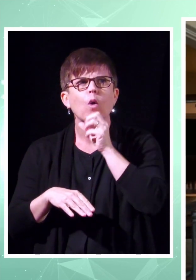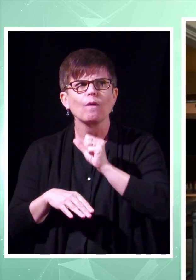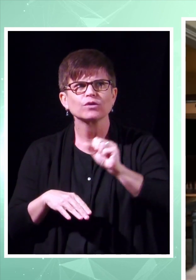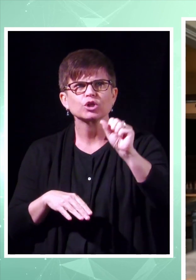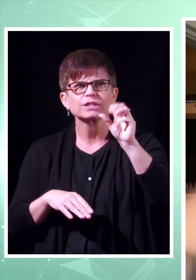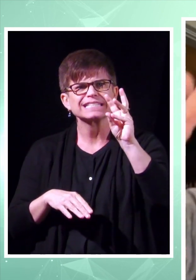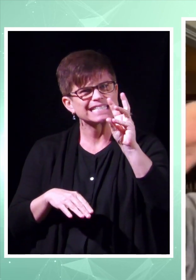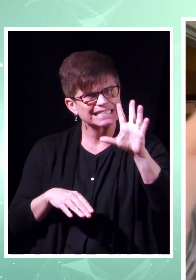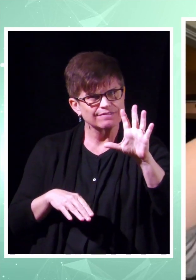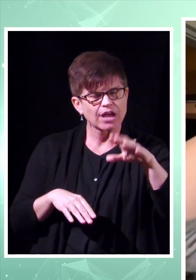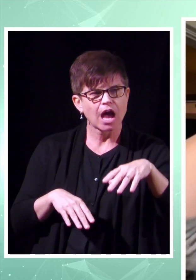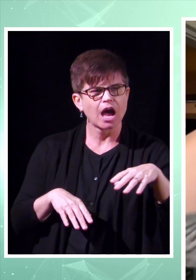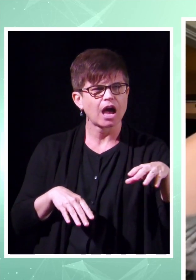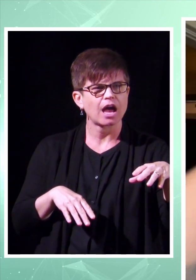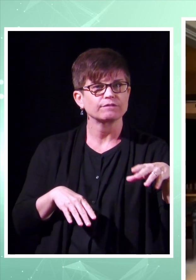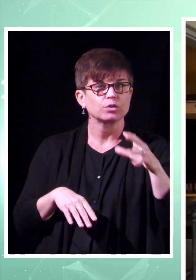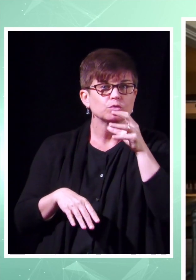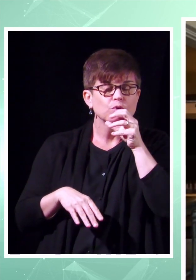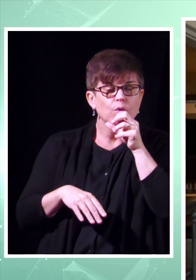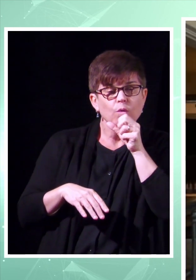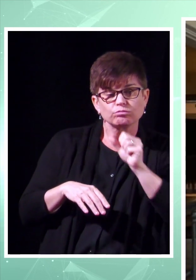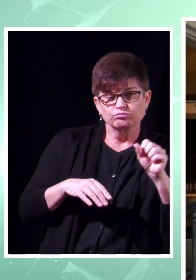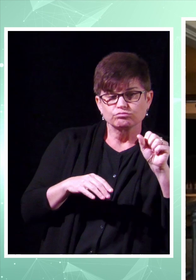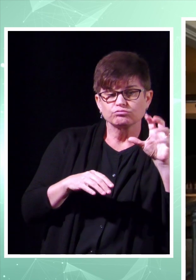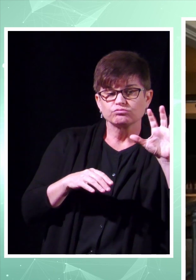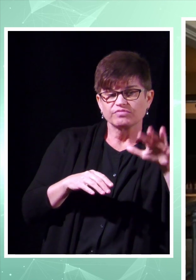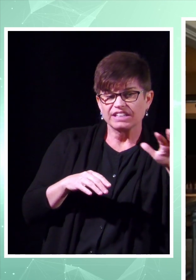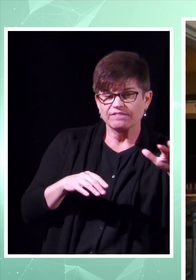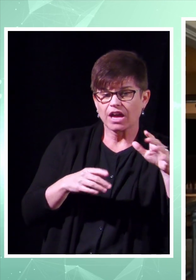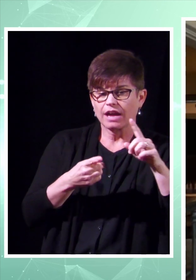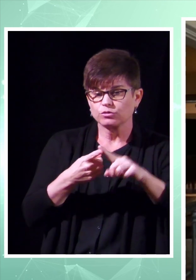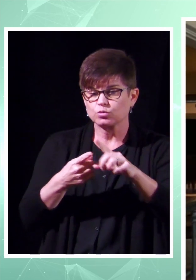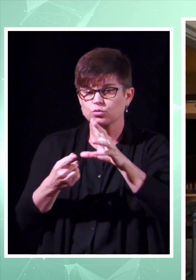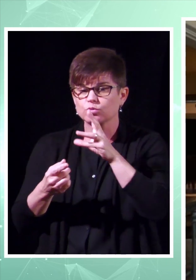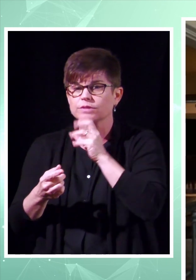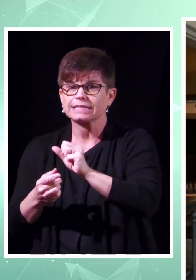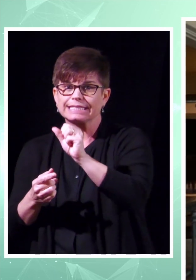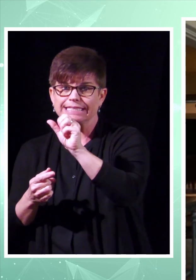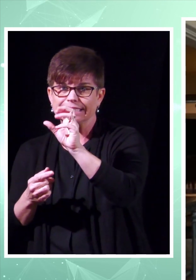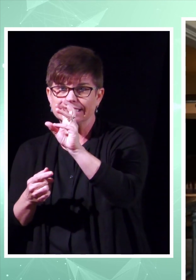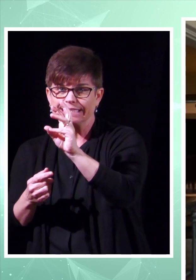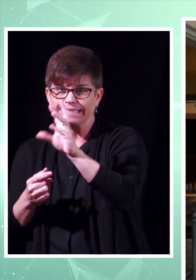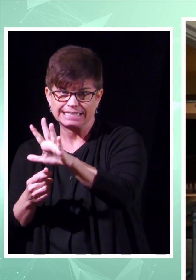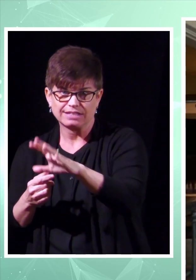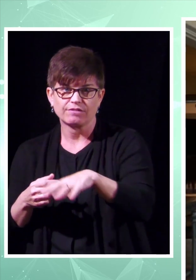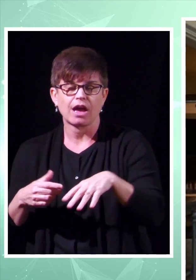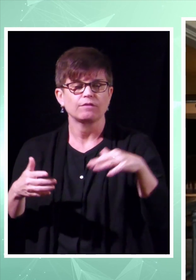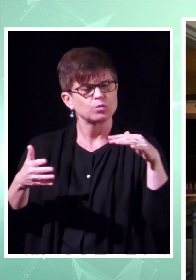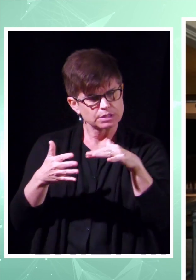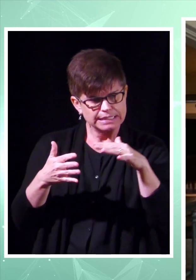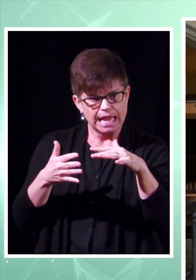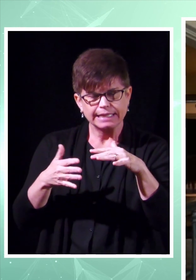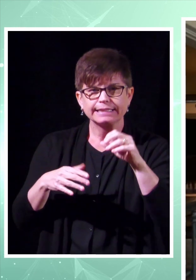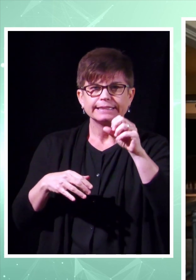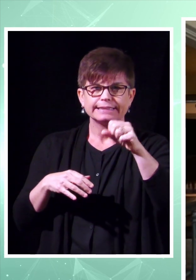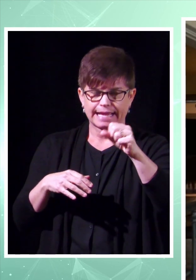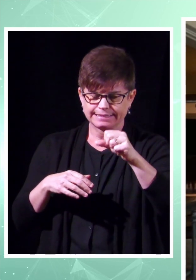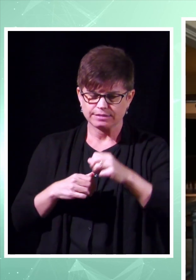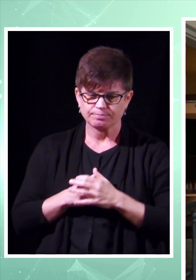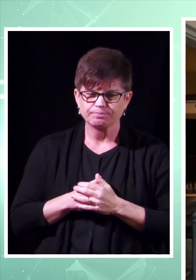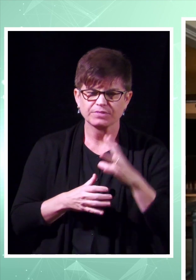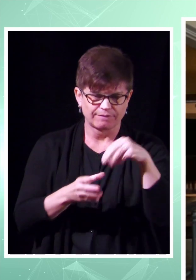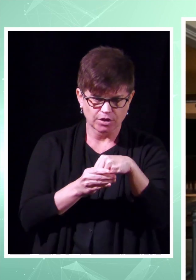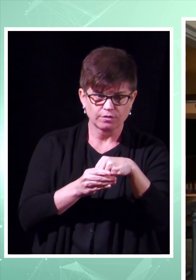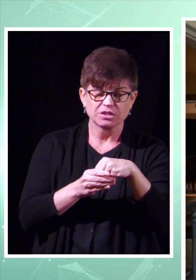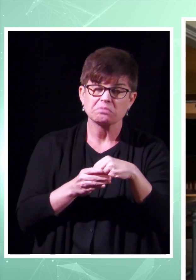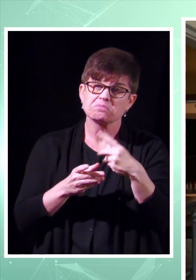but we're going 58, 60 years of age. And so we're starting to study in a slightly older population.